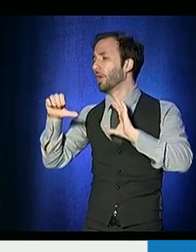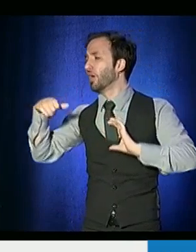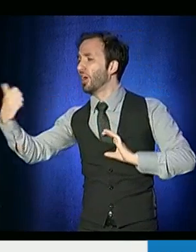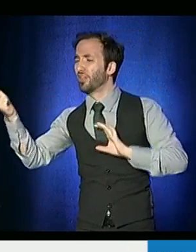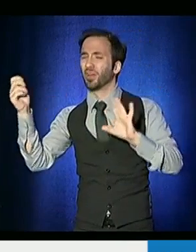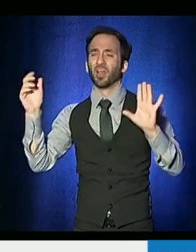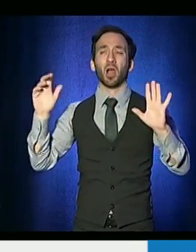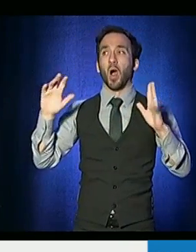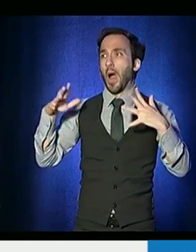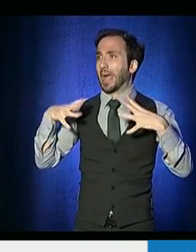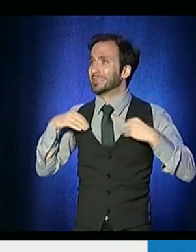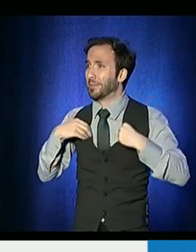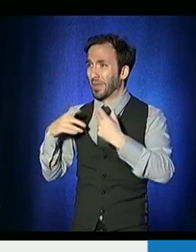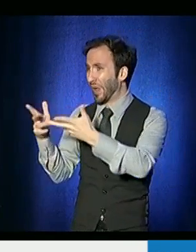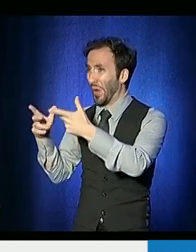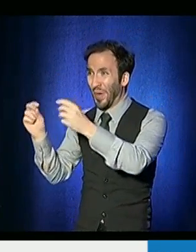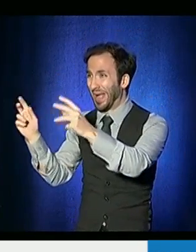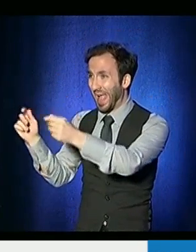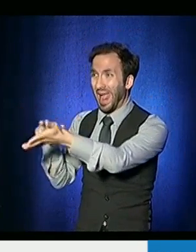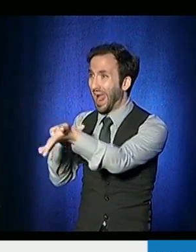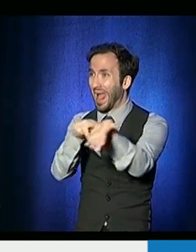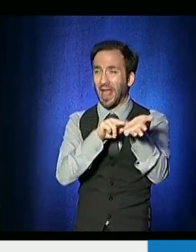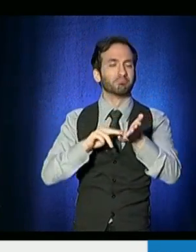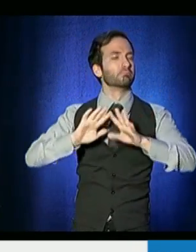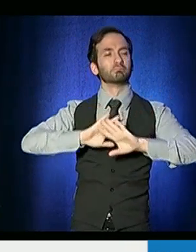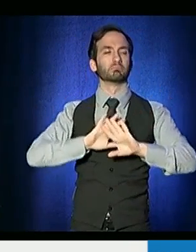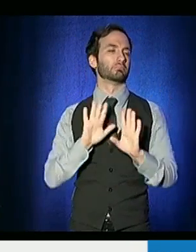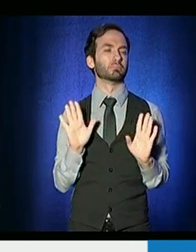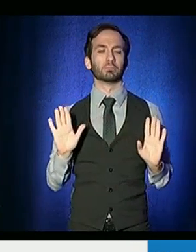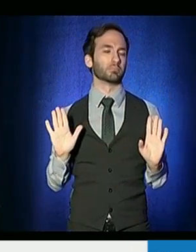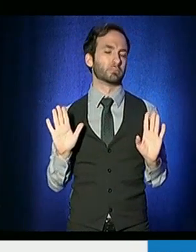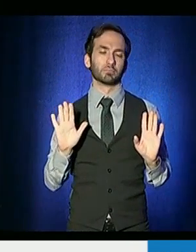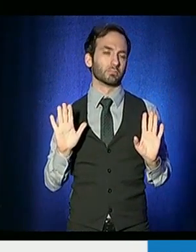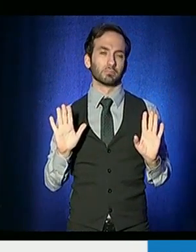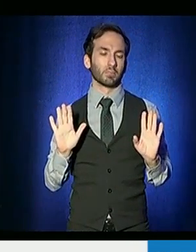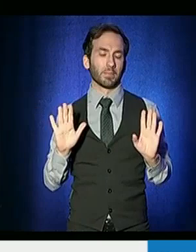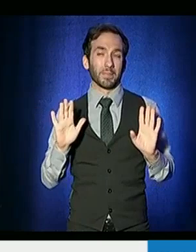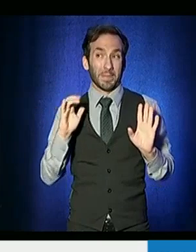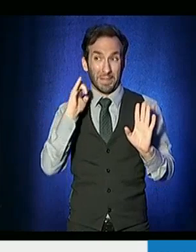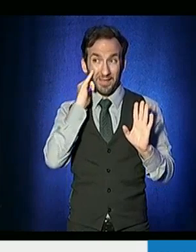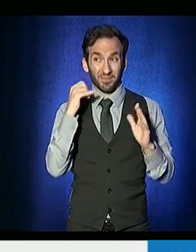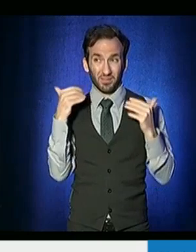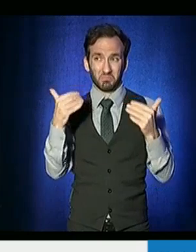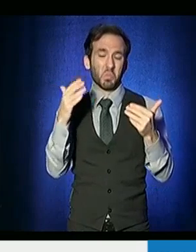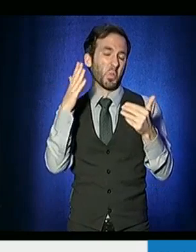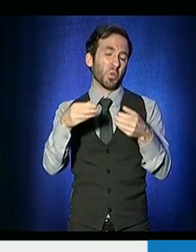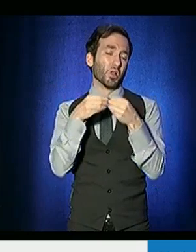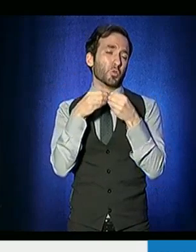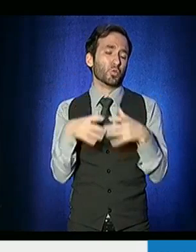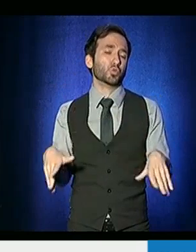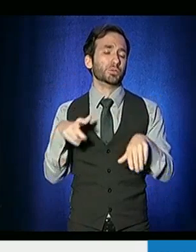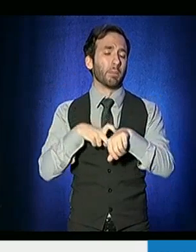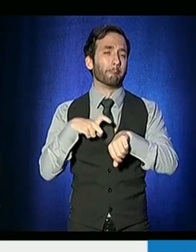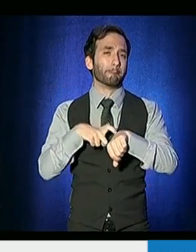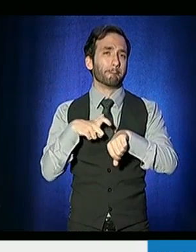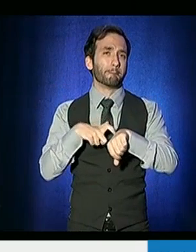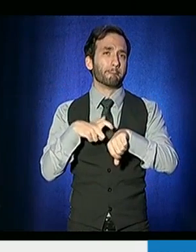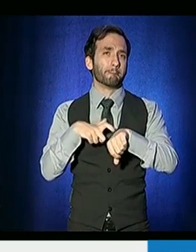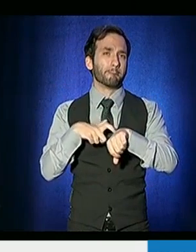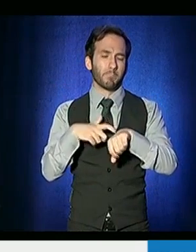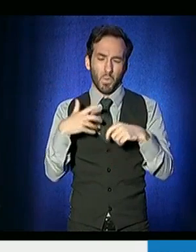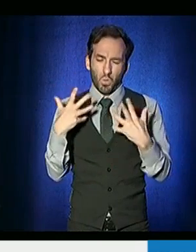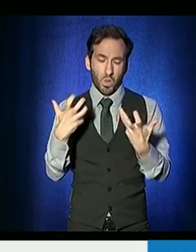that that's acceptable for everybody around systemic racism, because I think we're going to lose precious